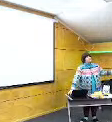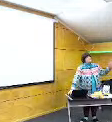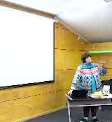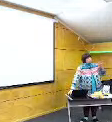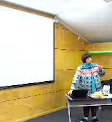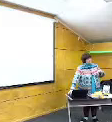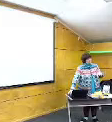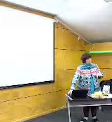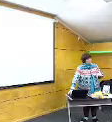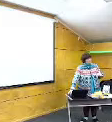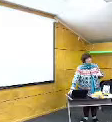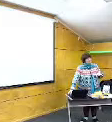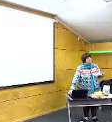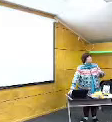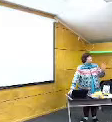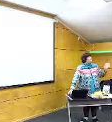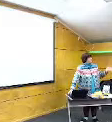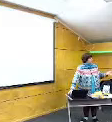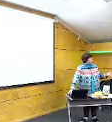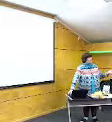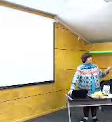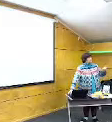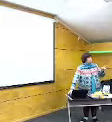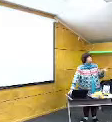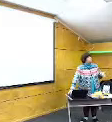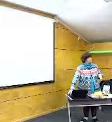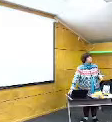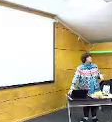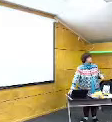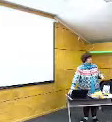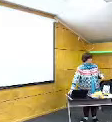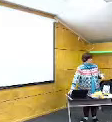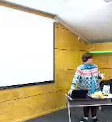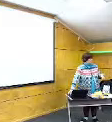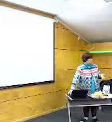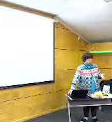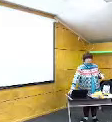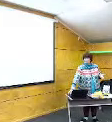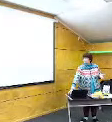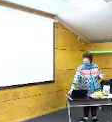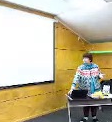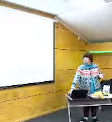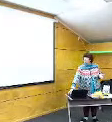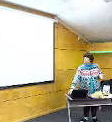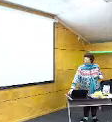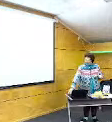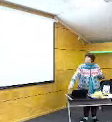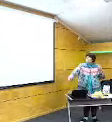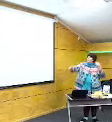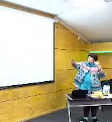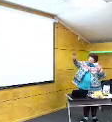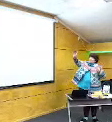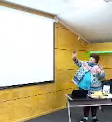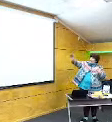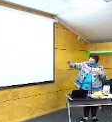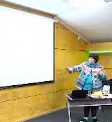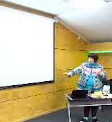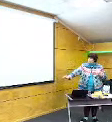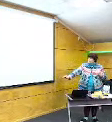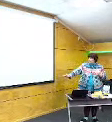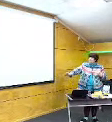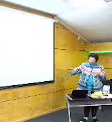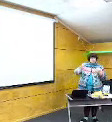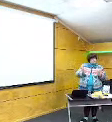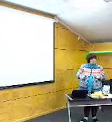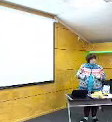and then have them work independently and come back and present to their classmates. So that by the time